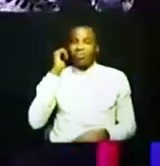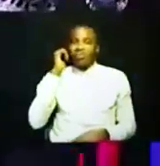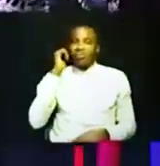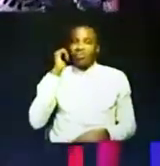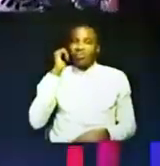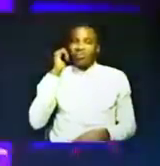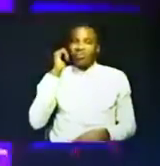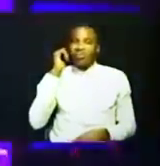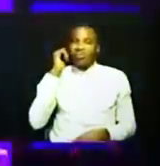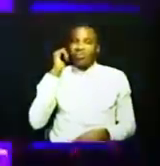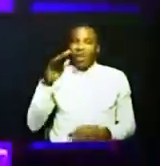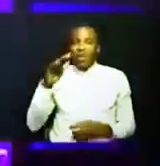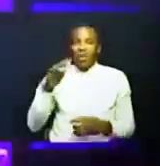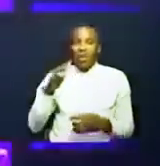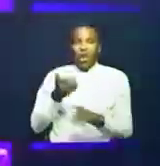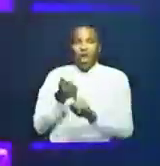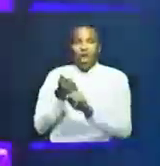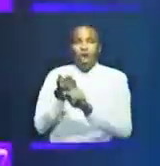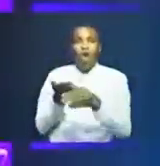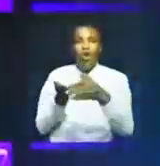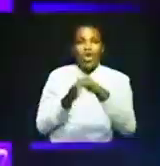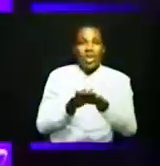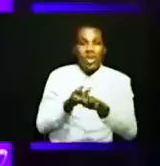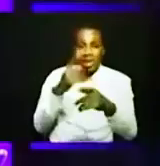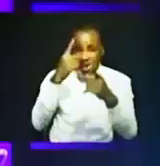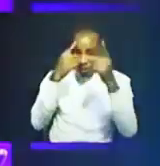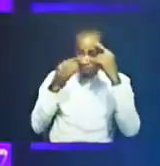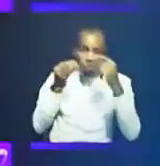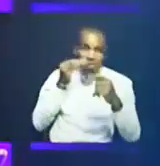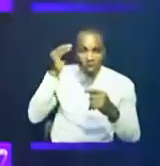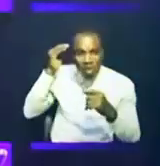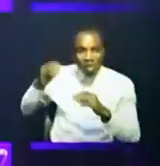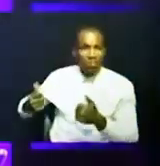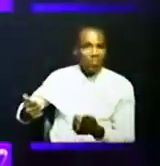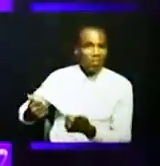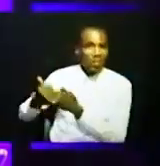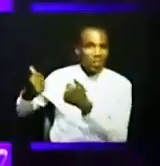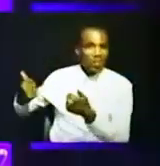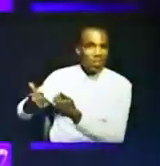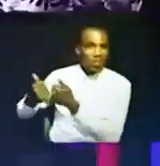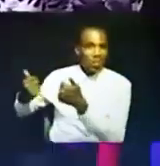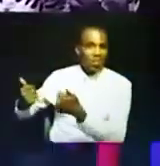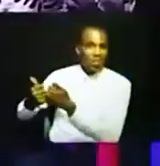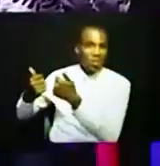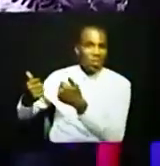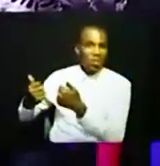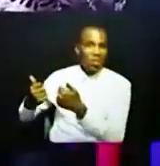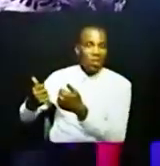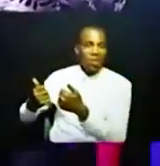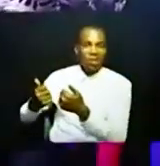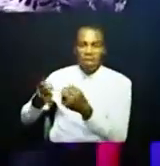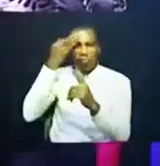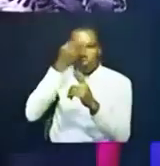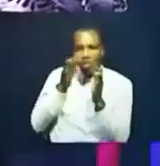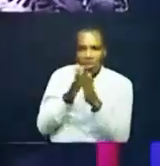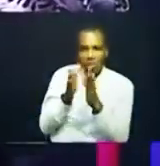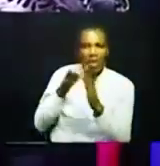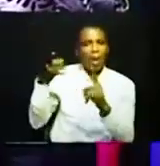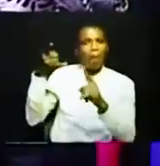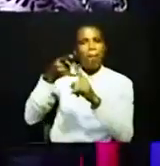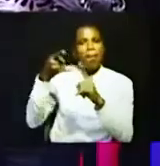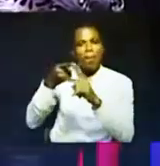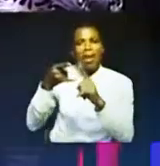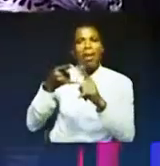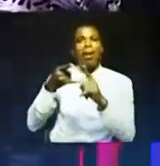challenges in marriage. And what went on in the social media was coming especially from young people. So people